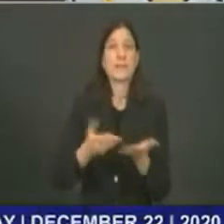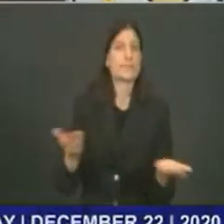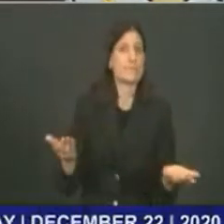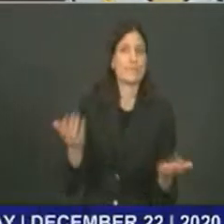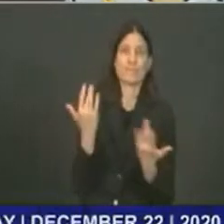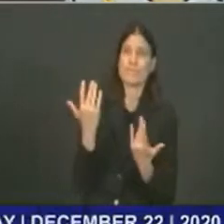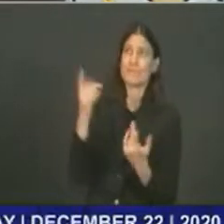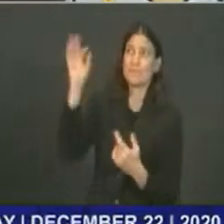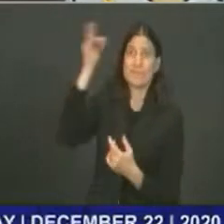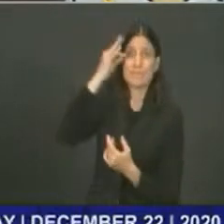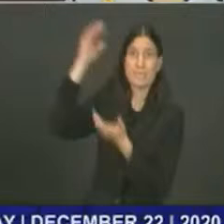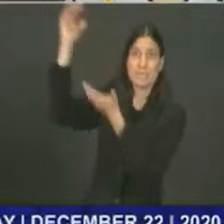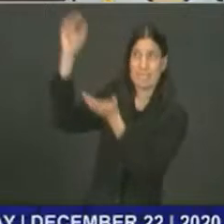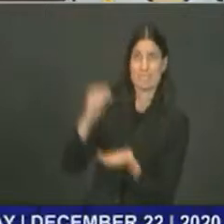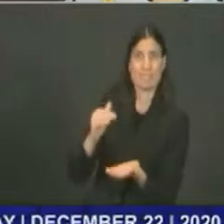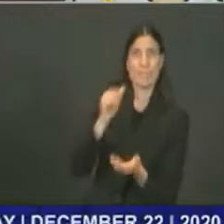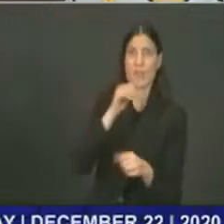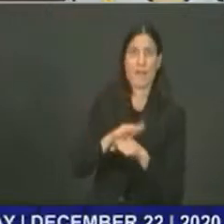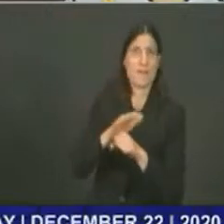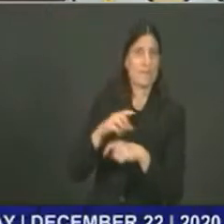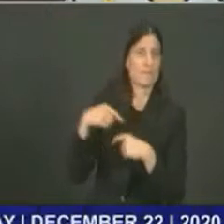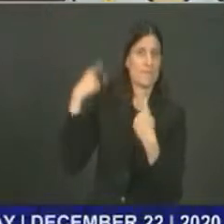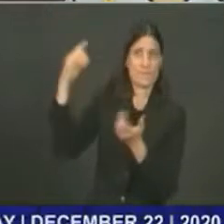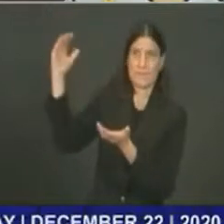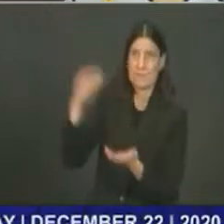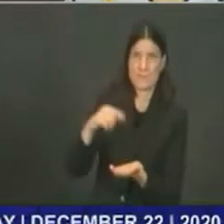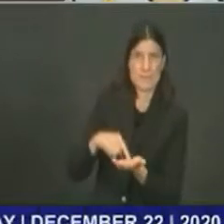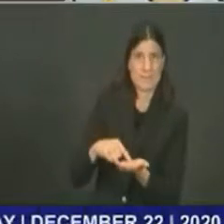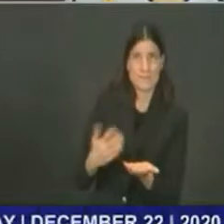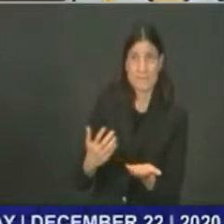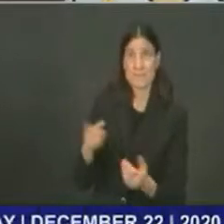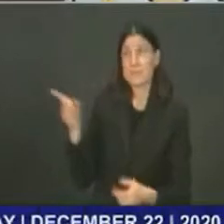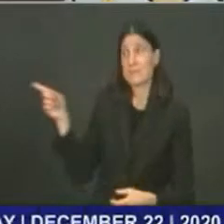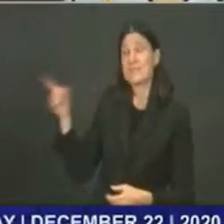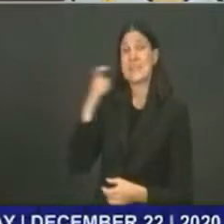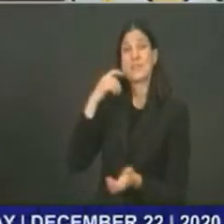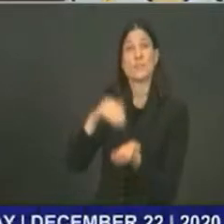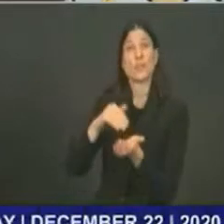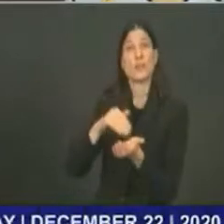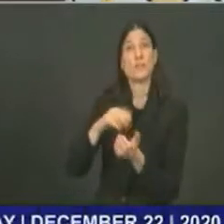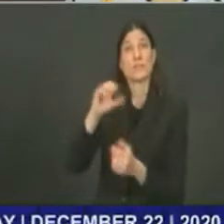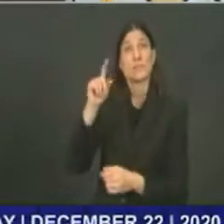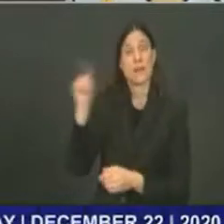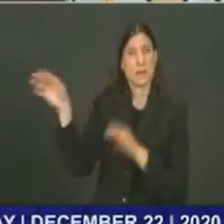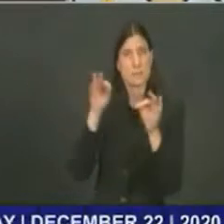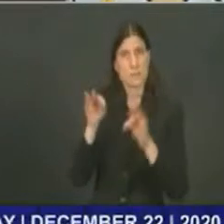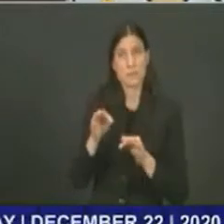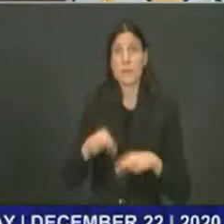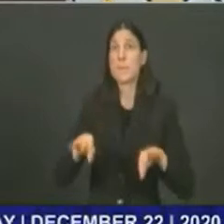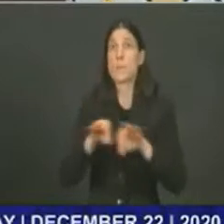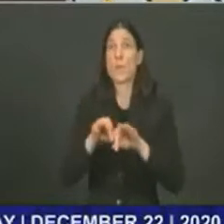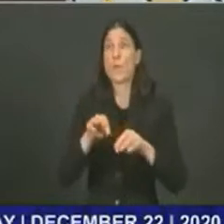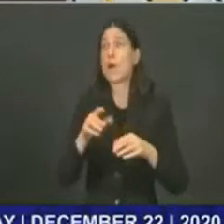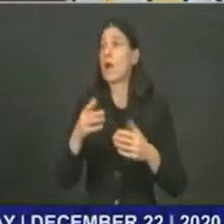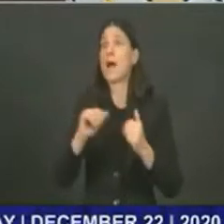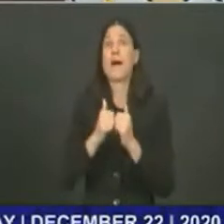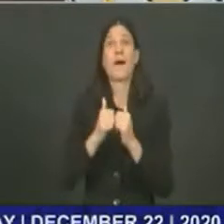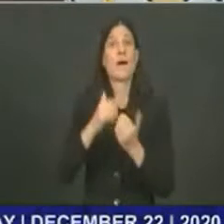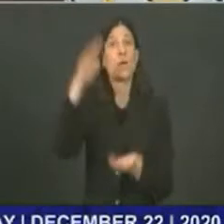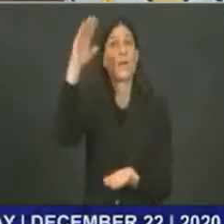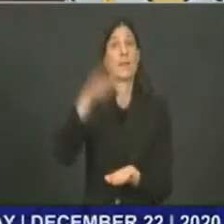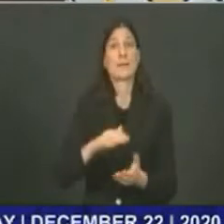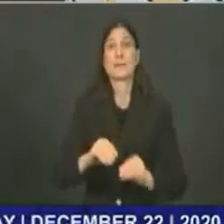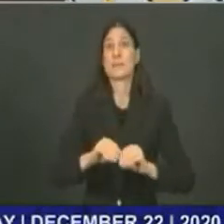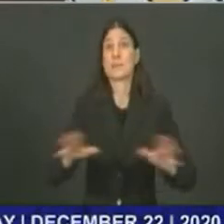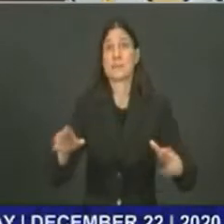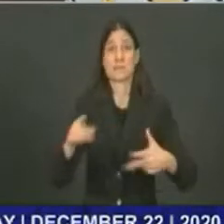Both the governor and Dr. Alexander Scott have emphasized this. One of the things that we're starting to do in the pop-up testing context is